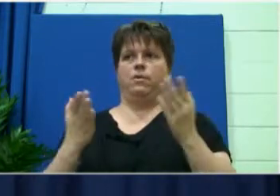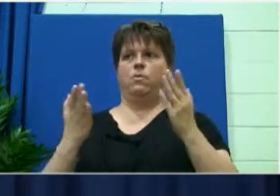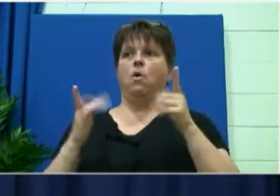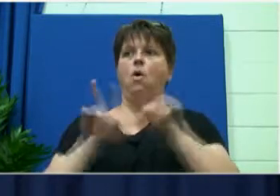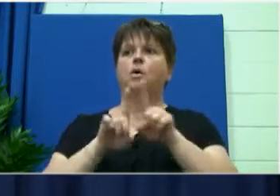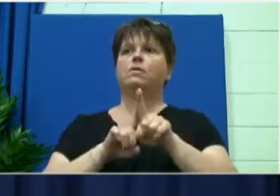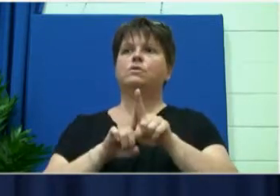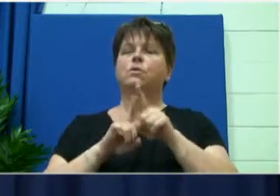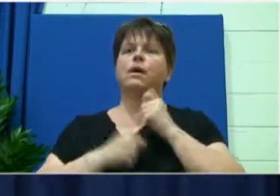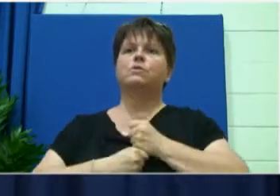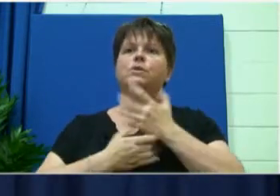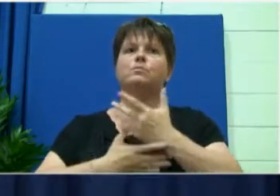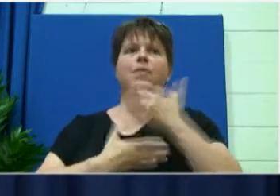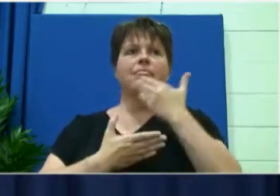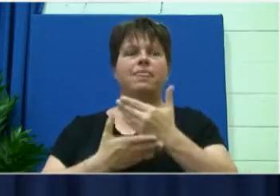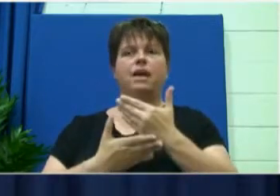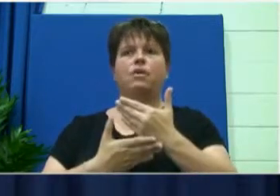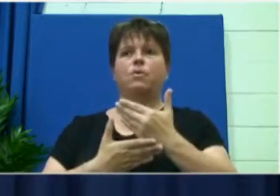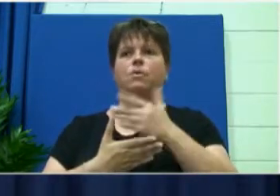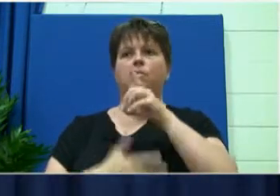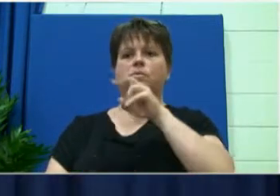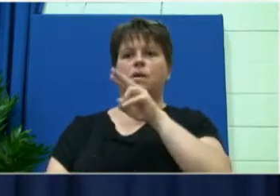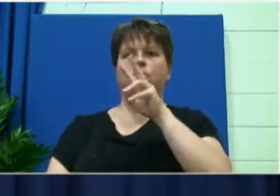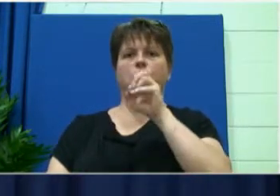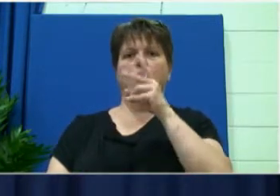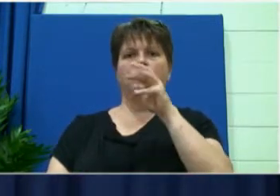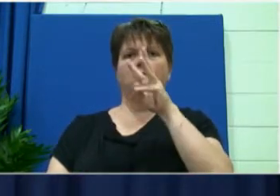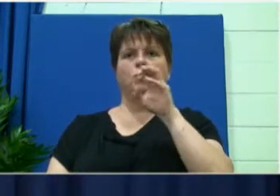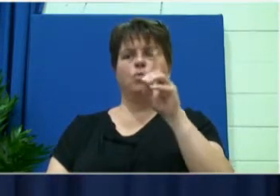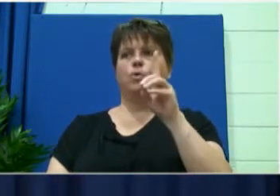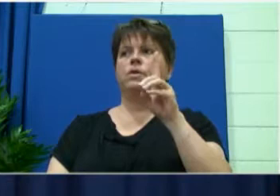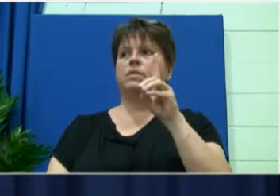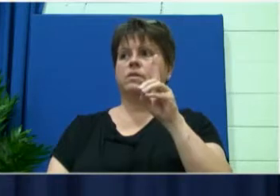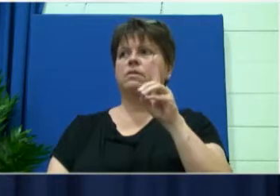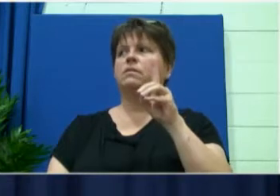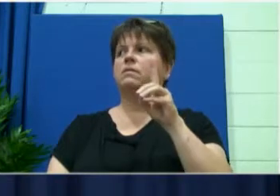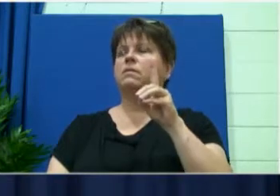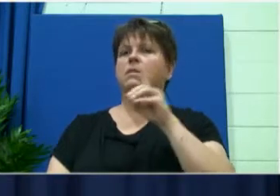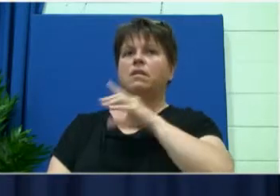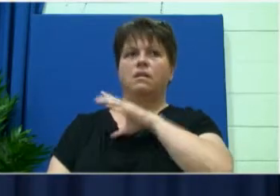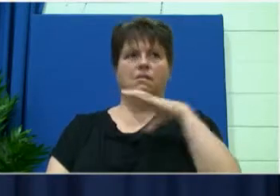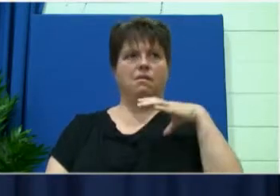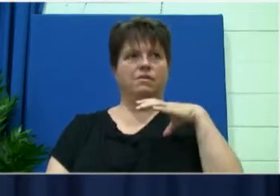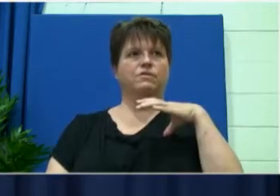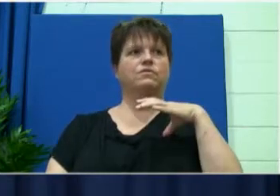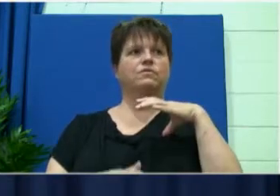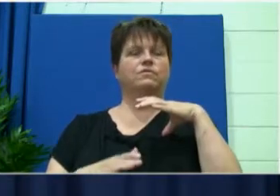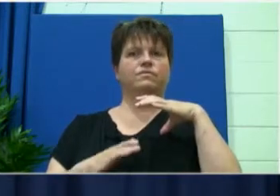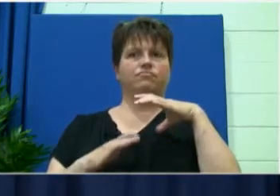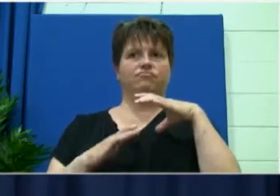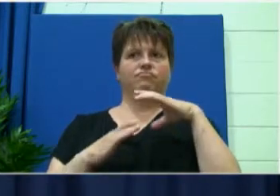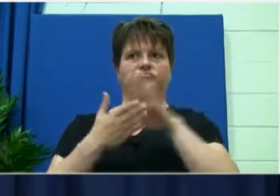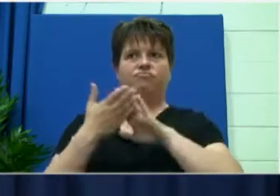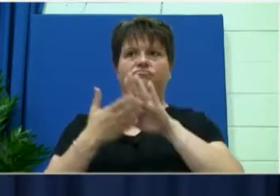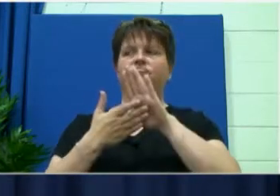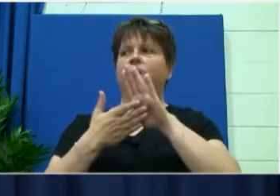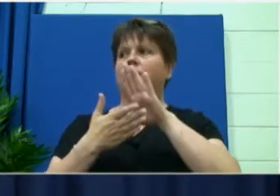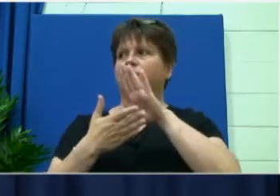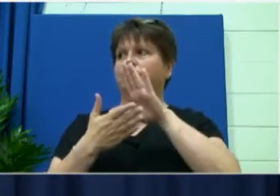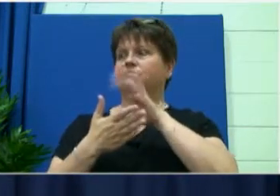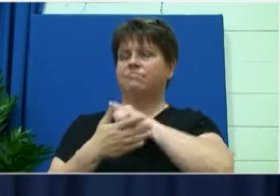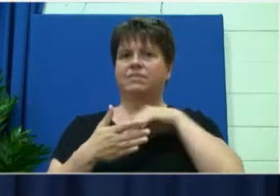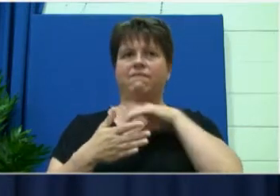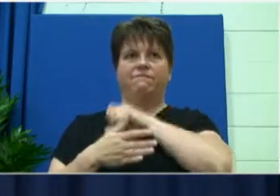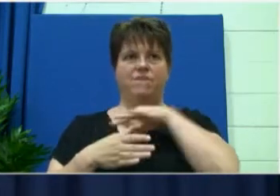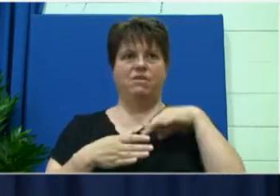would also like to express thanks towards Dr. Underwood, the Kaskaskia College faculty and staff, friends, families, and